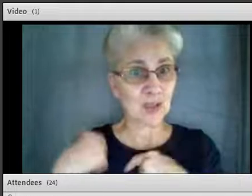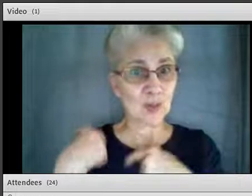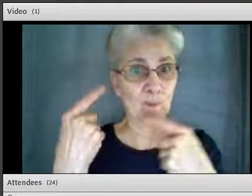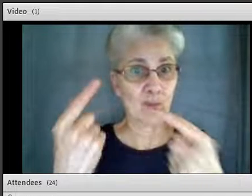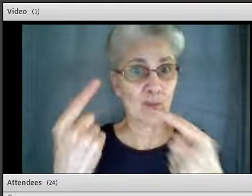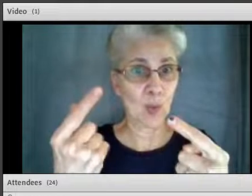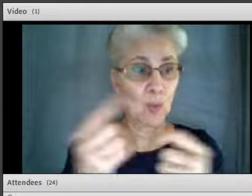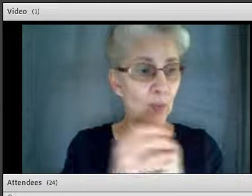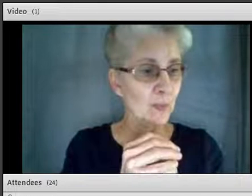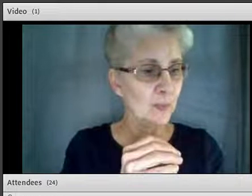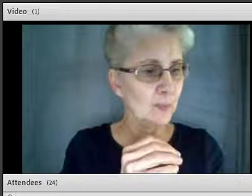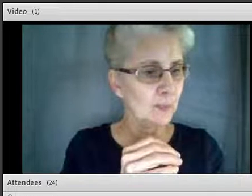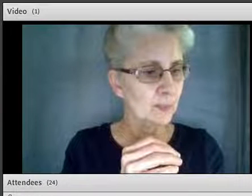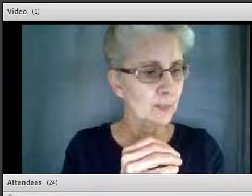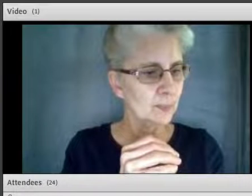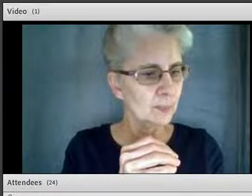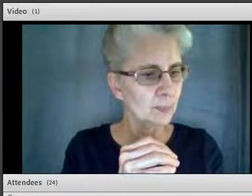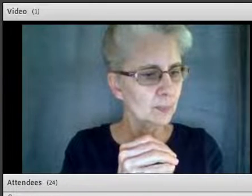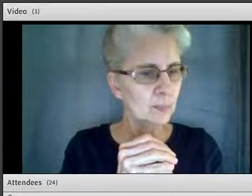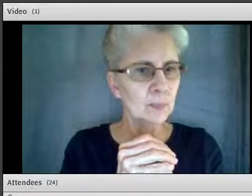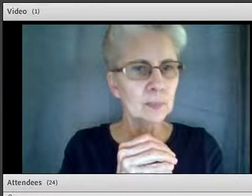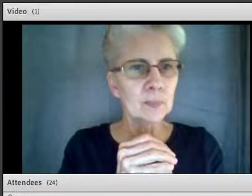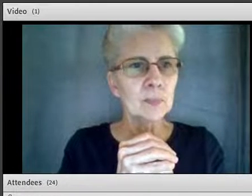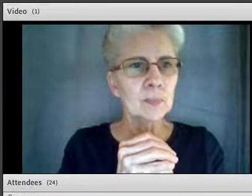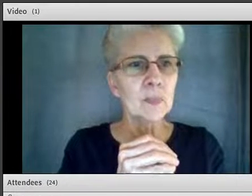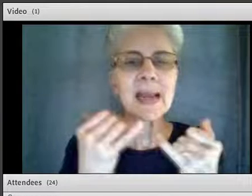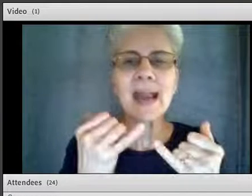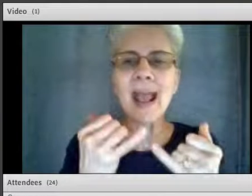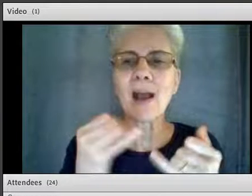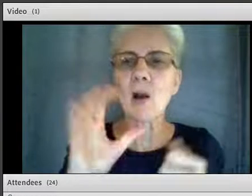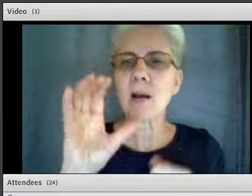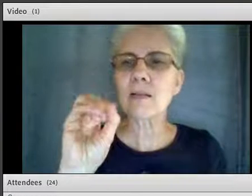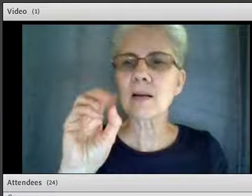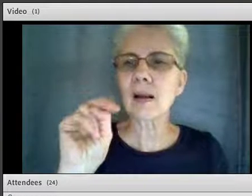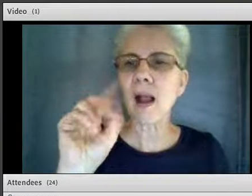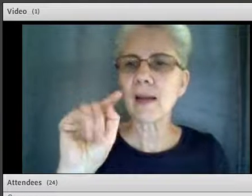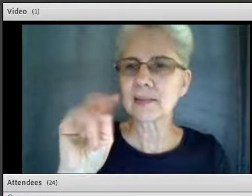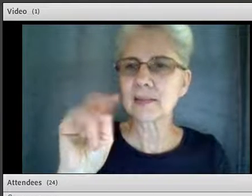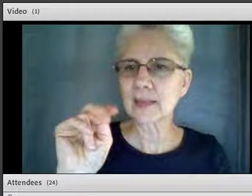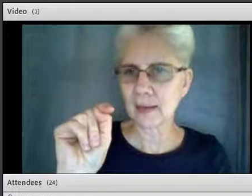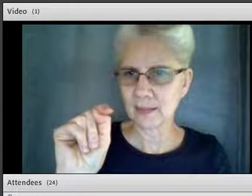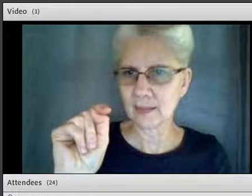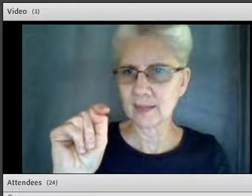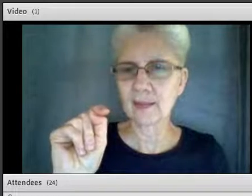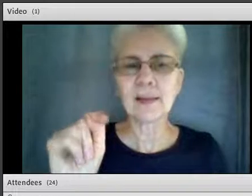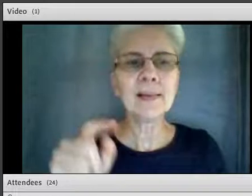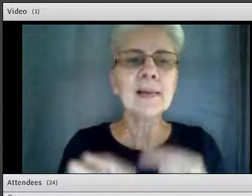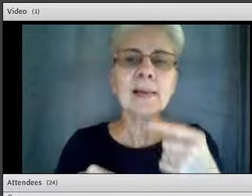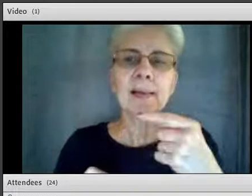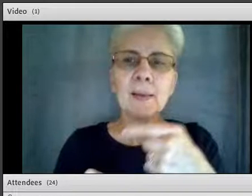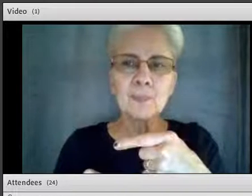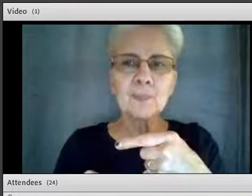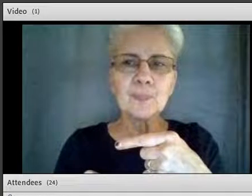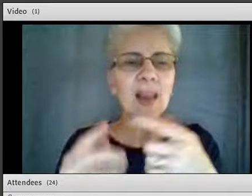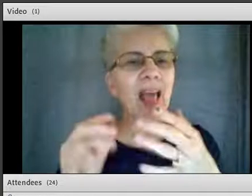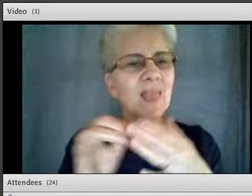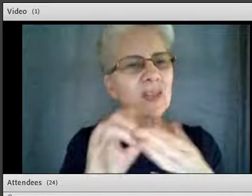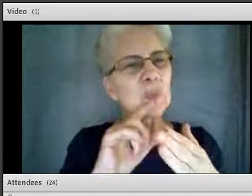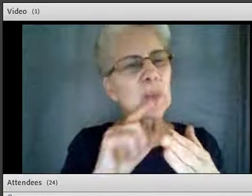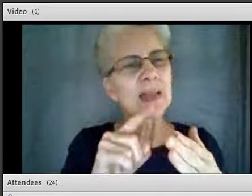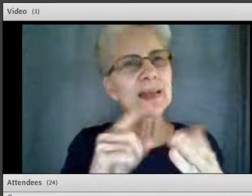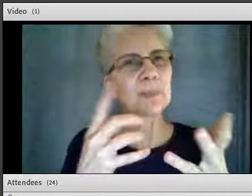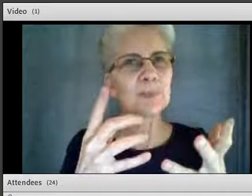So content. This is really one of the things to really sit back is to